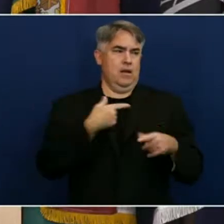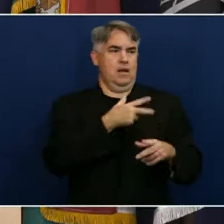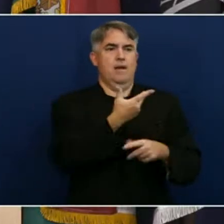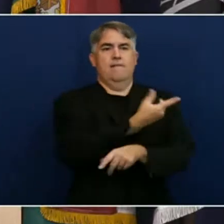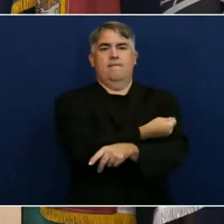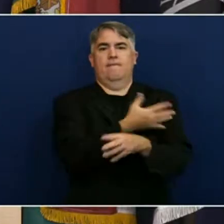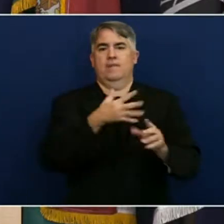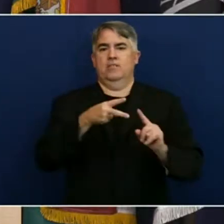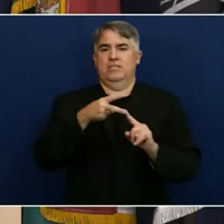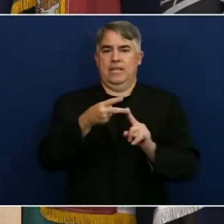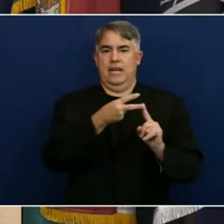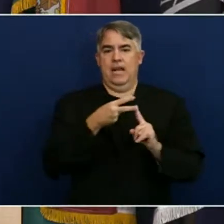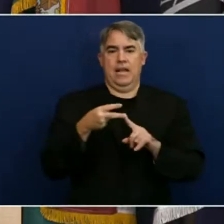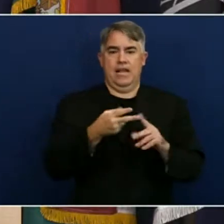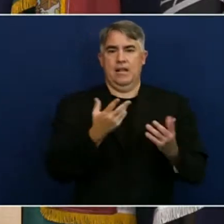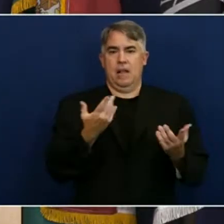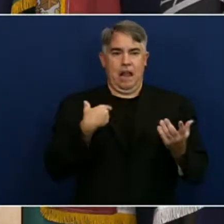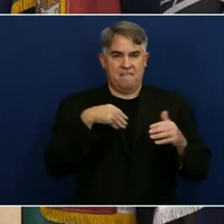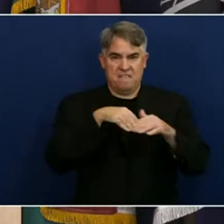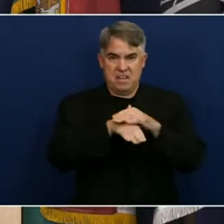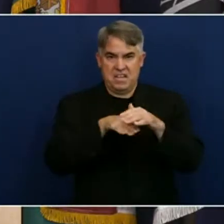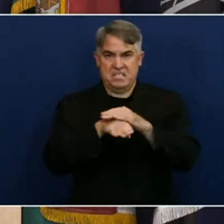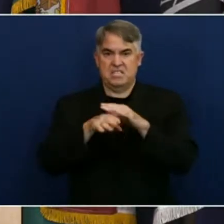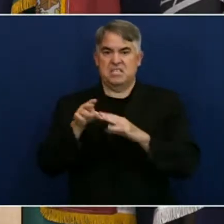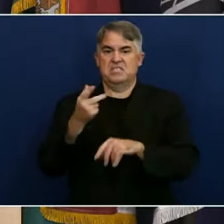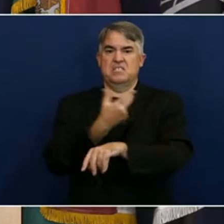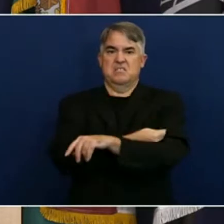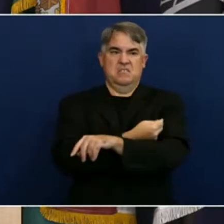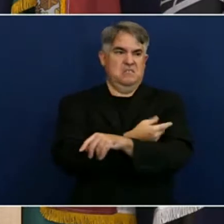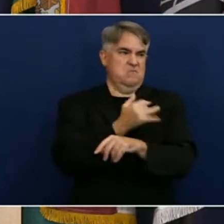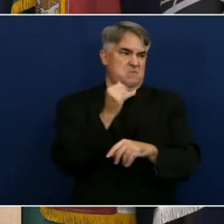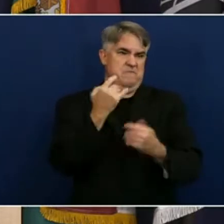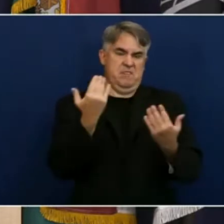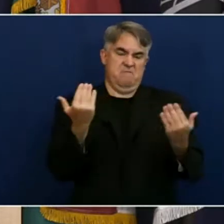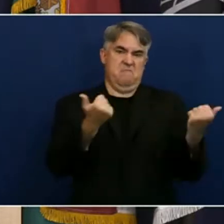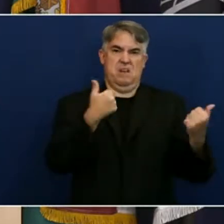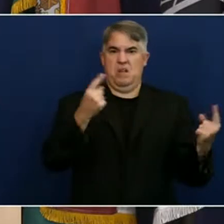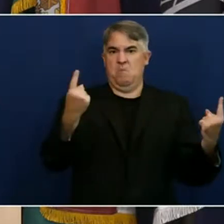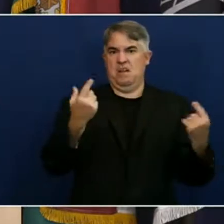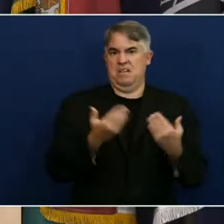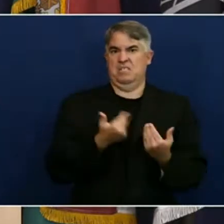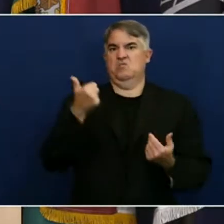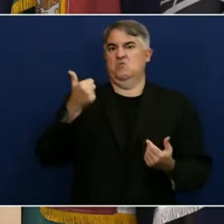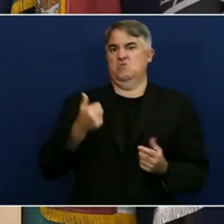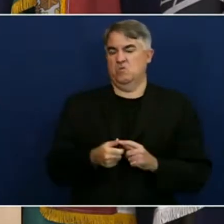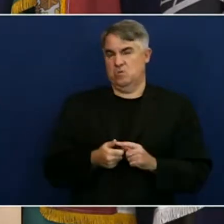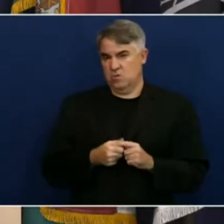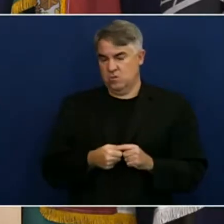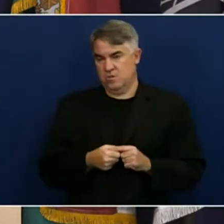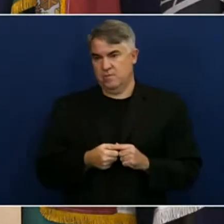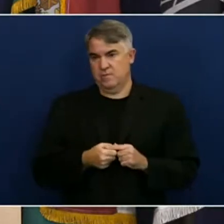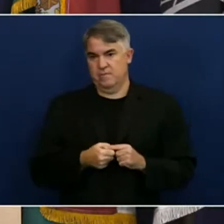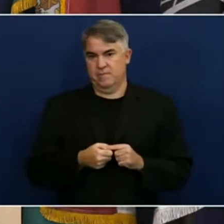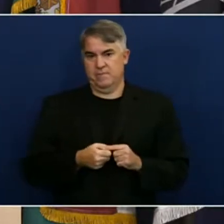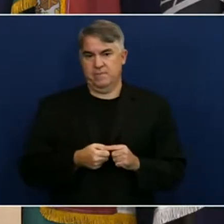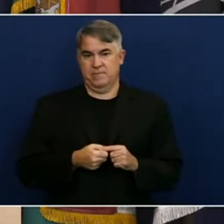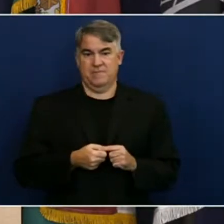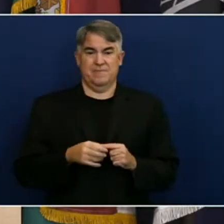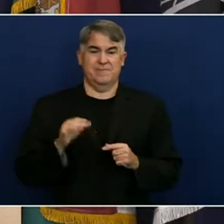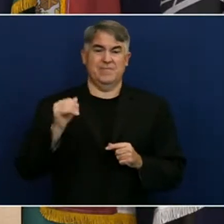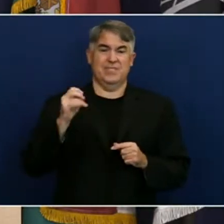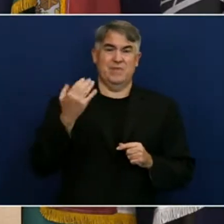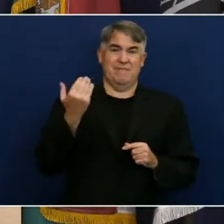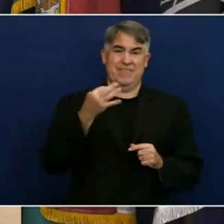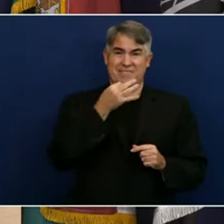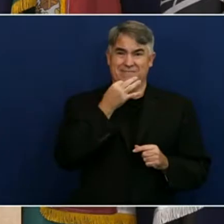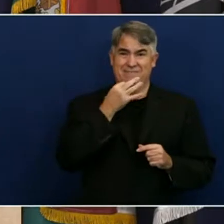had access to get their first and second dose to provide the full protection. And so I think it's an appropriate step. It's just a couple weeks away,